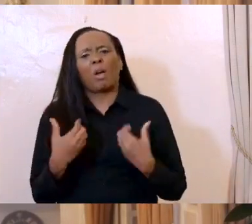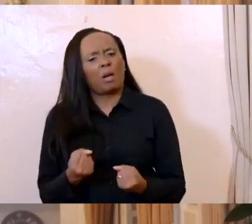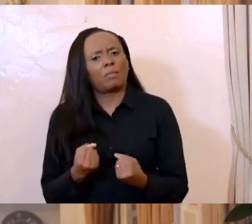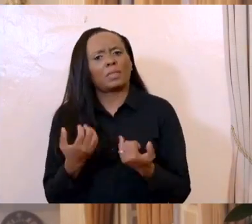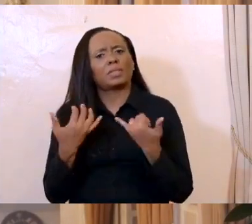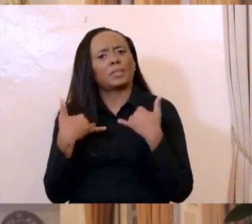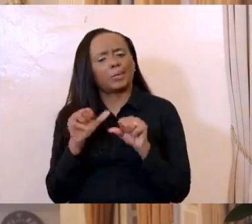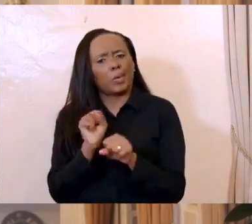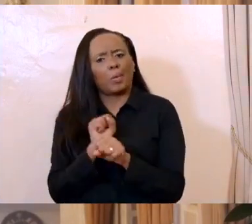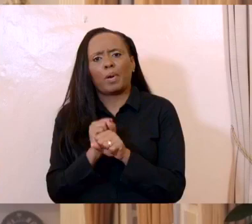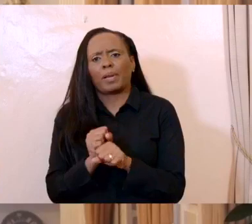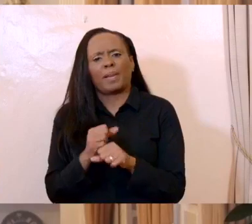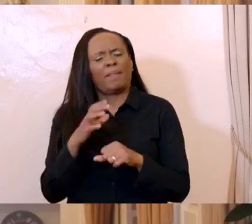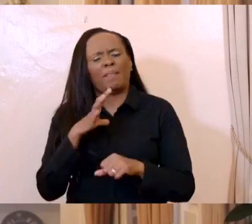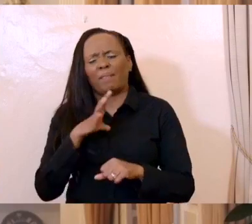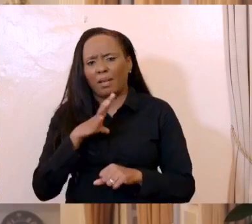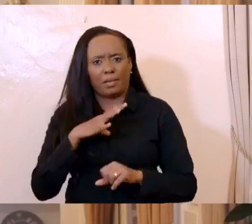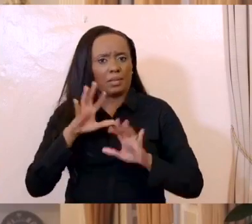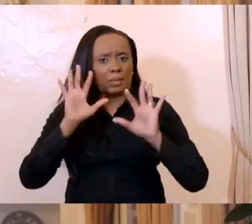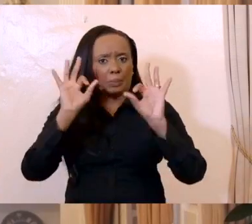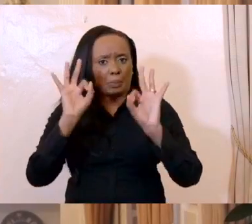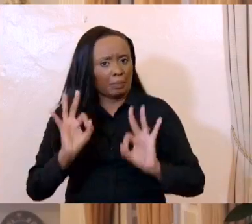The other thing that you mentioned,